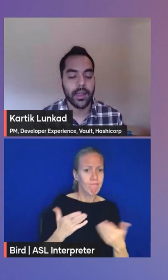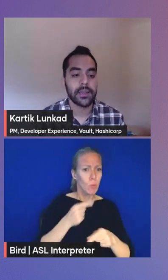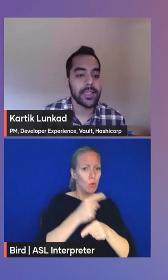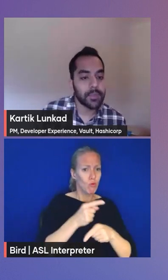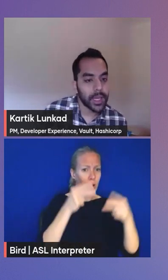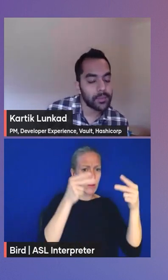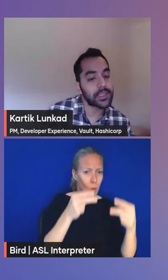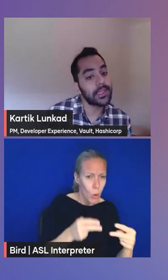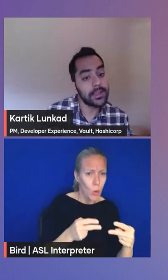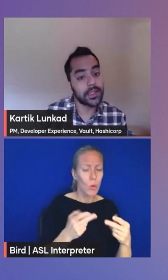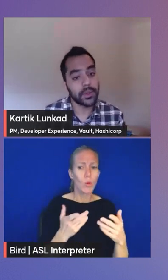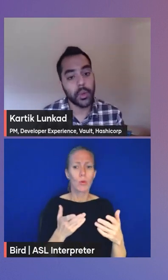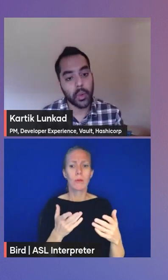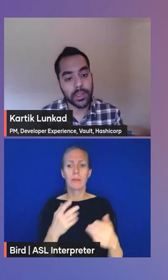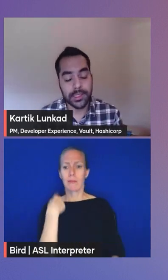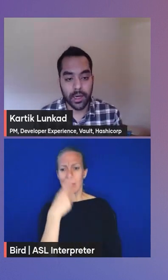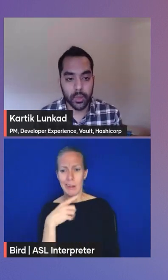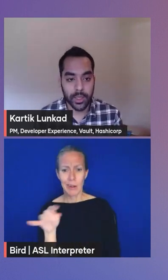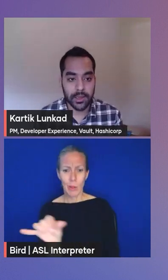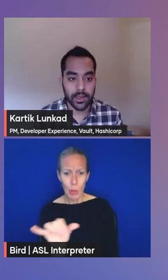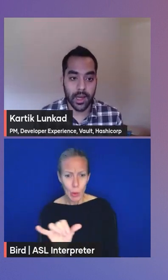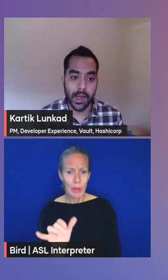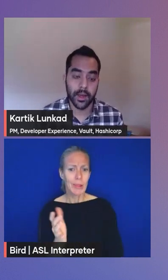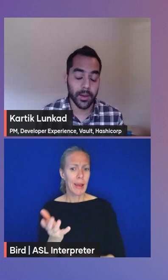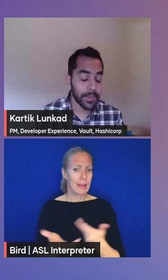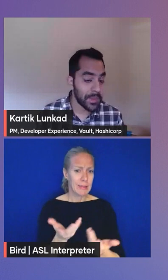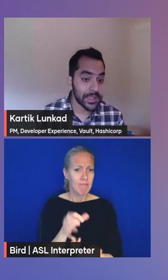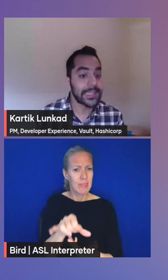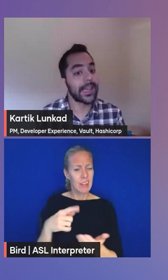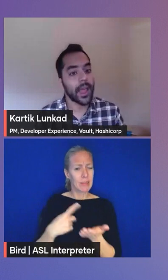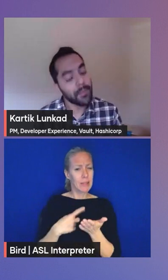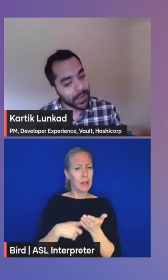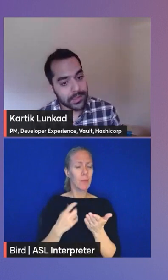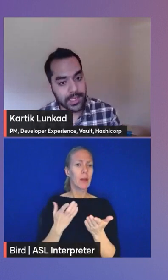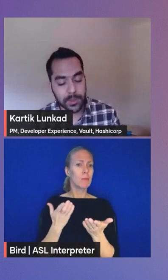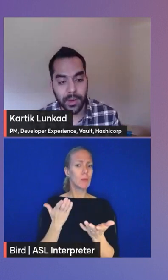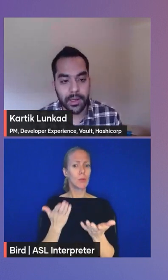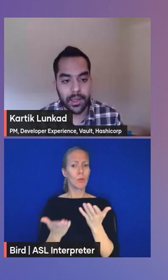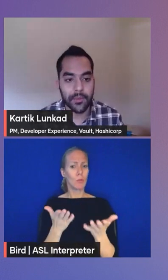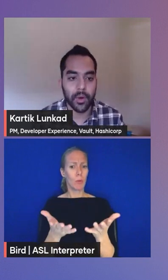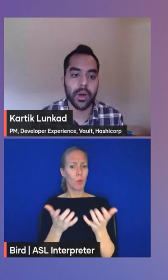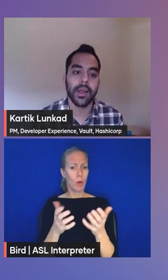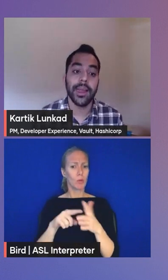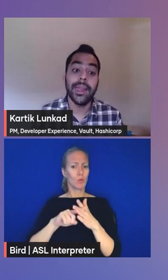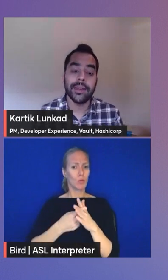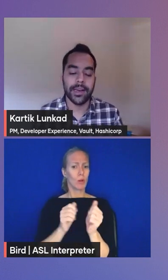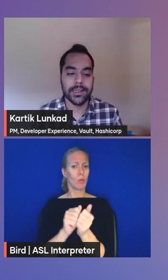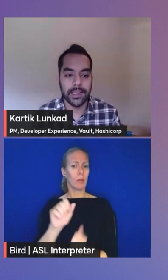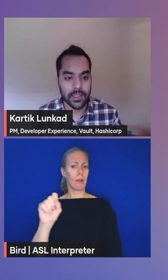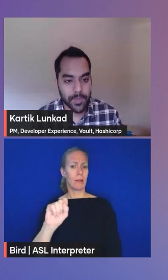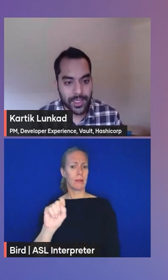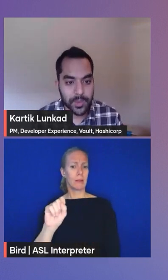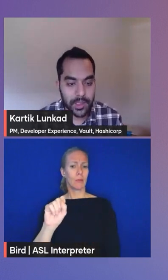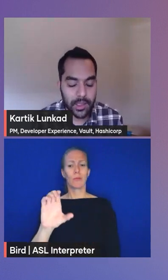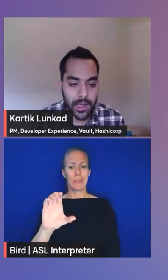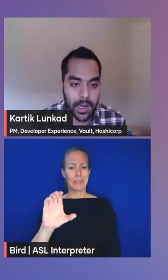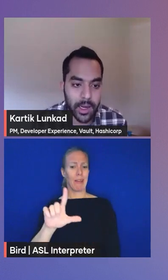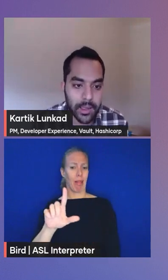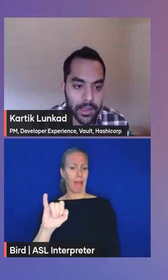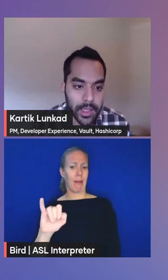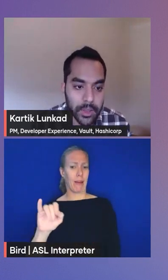that. Sometimes it's easier to you want to start with maybe a CLI based experience for integrating secrets